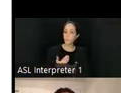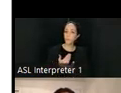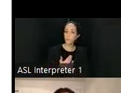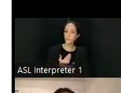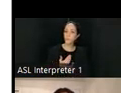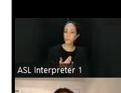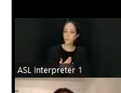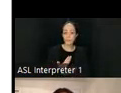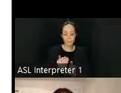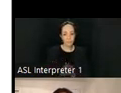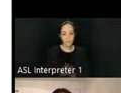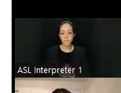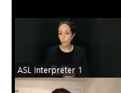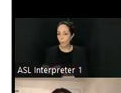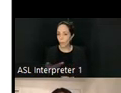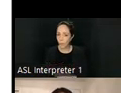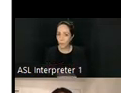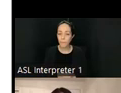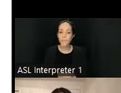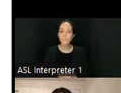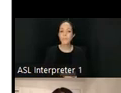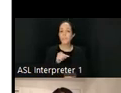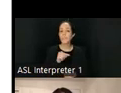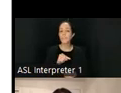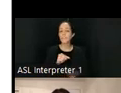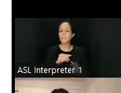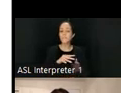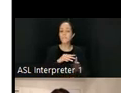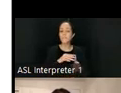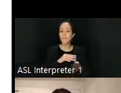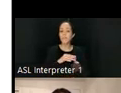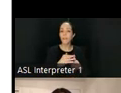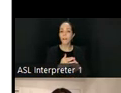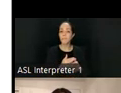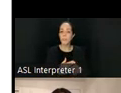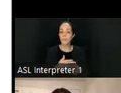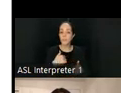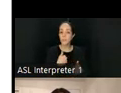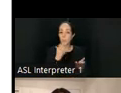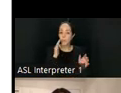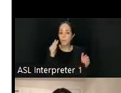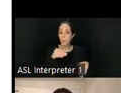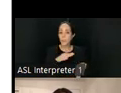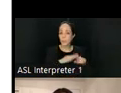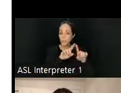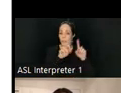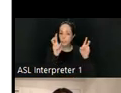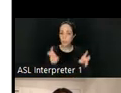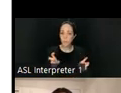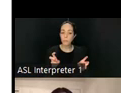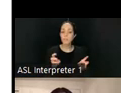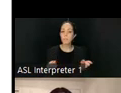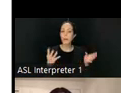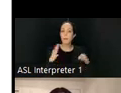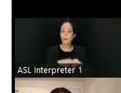Sherry, by the way. These are the contents that we are working on. So size of the board and panel size, qualifications